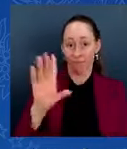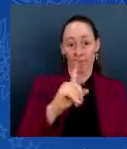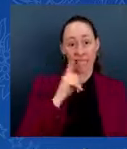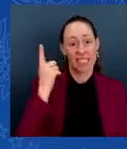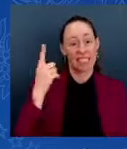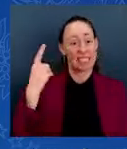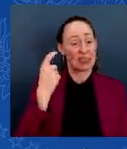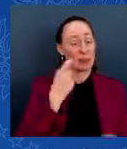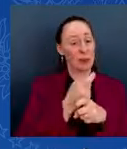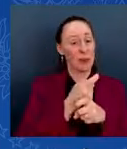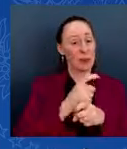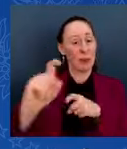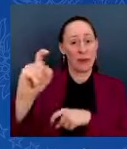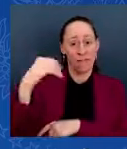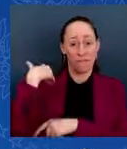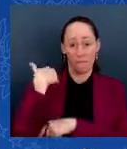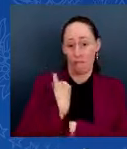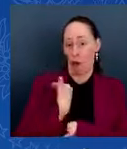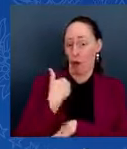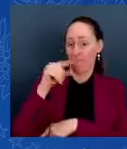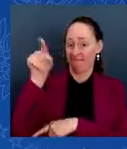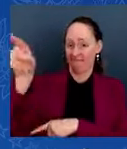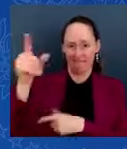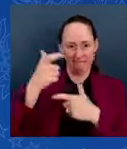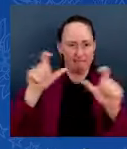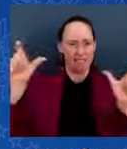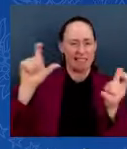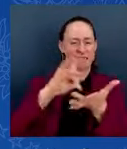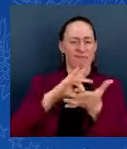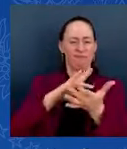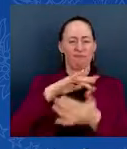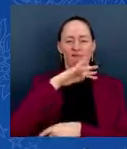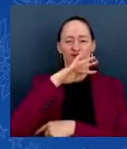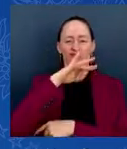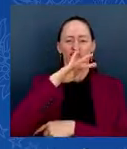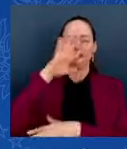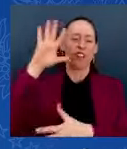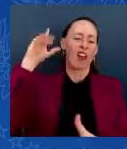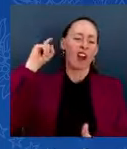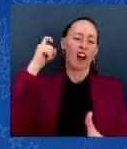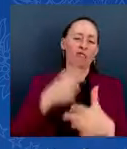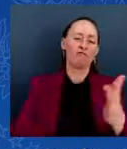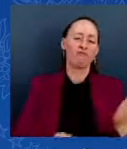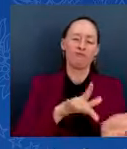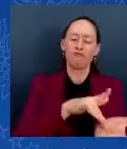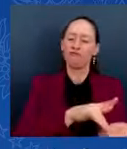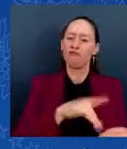often inflated the price of life-saving medications,